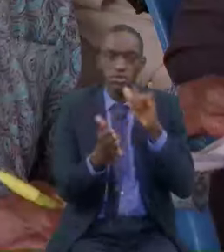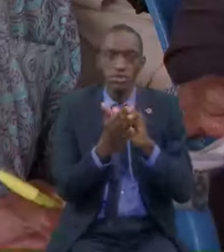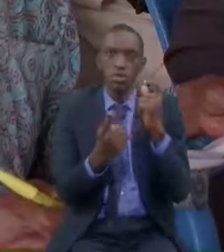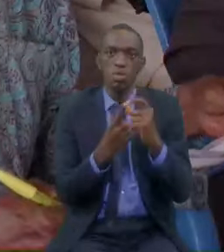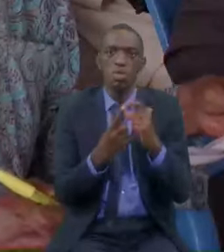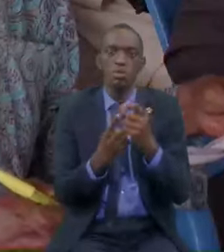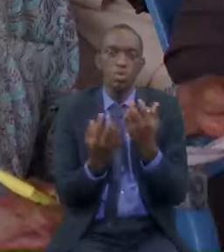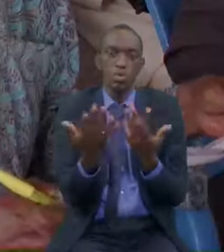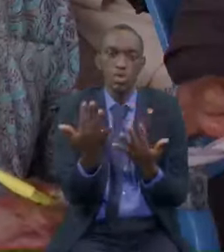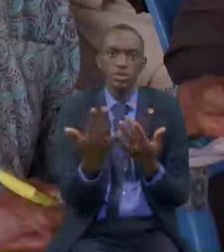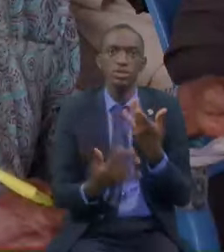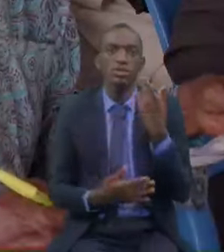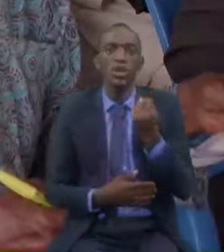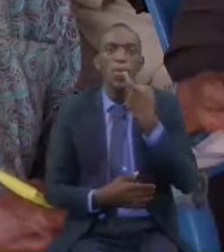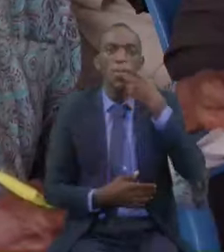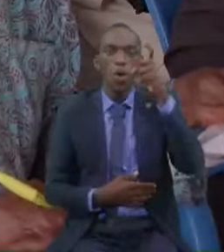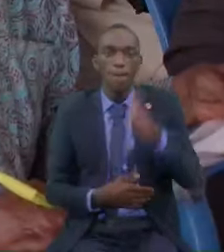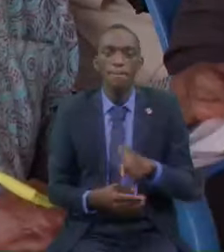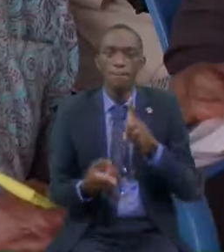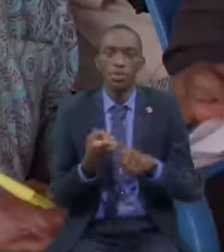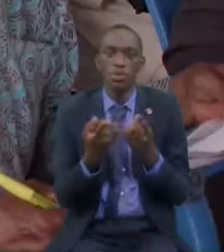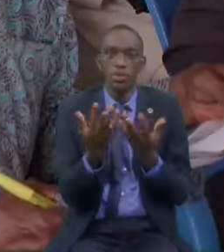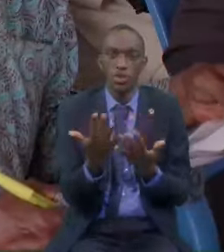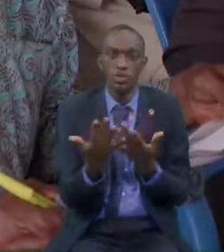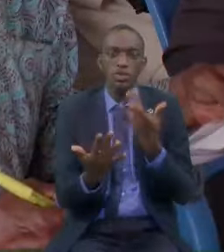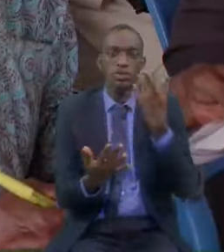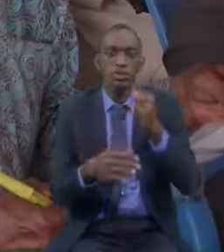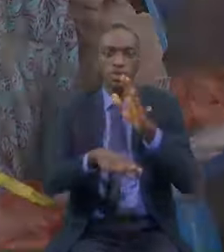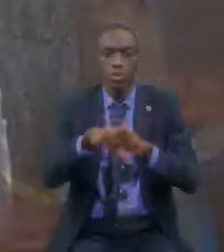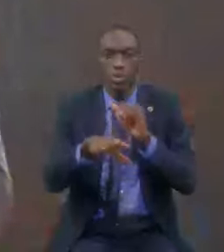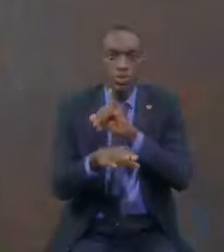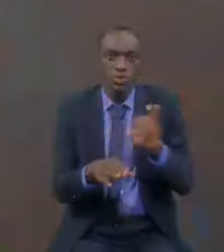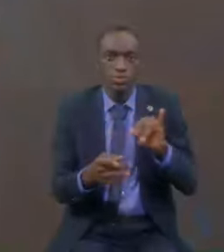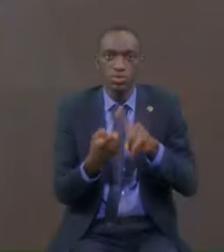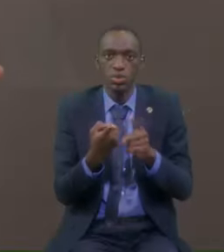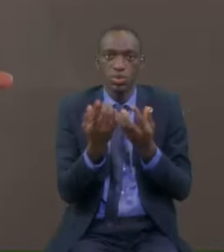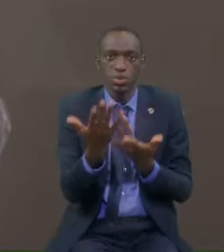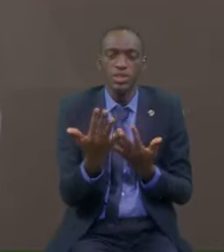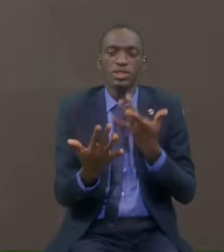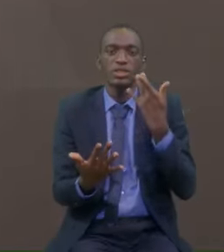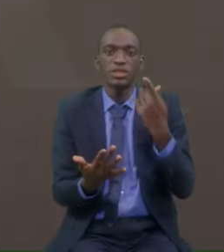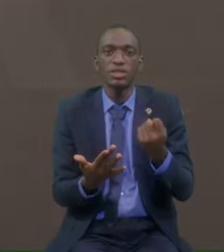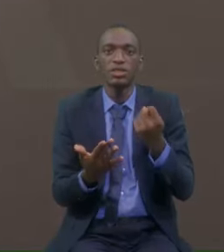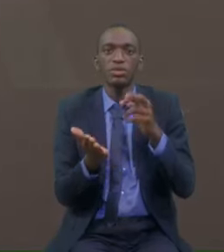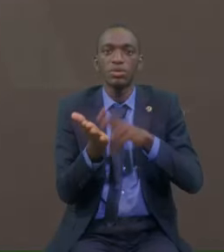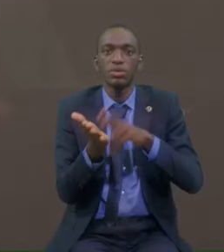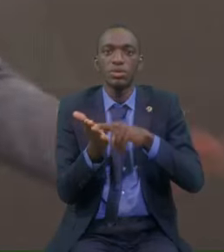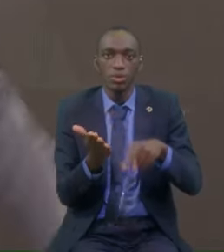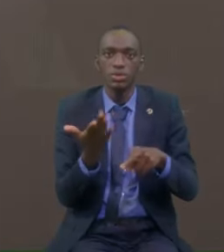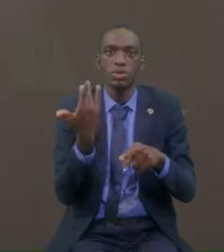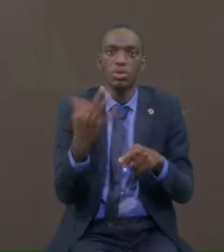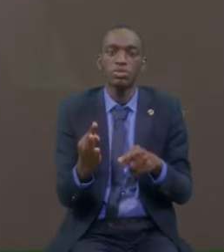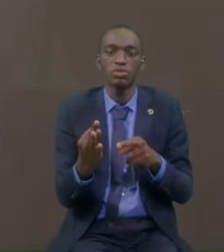calling to wait, the consequence of waiting, and what you have,